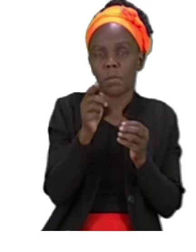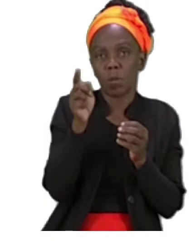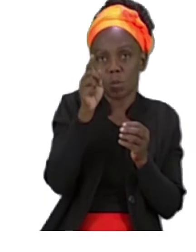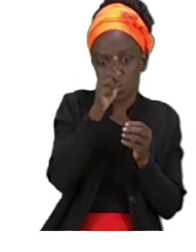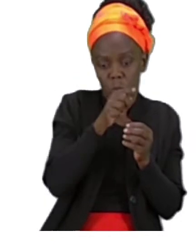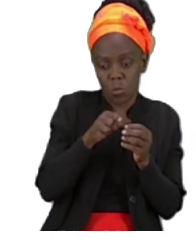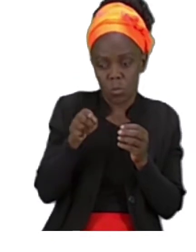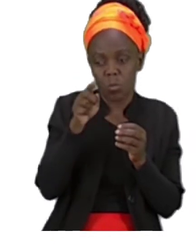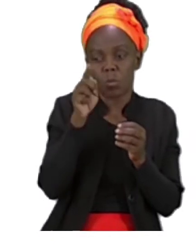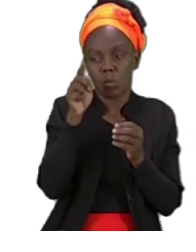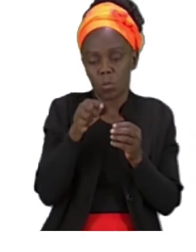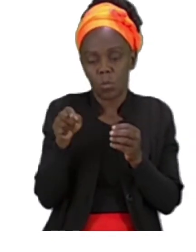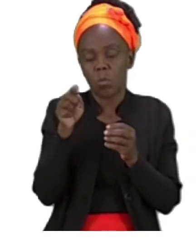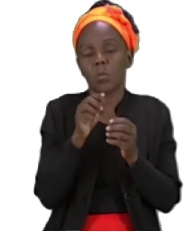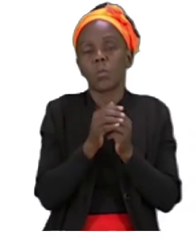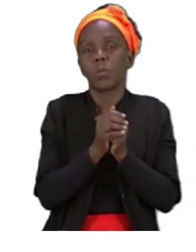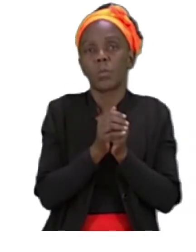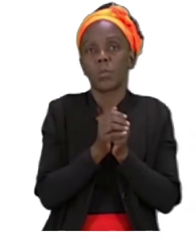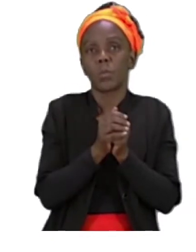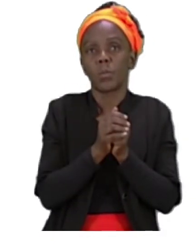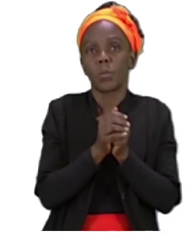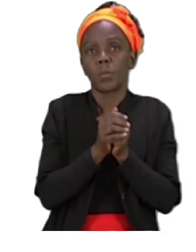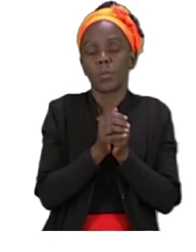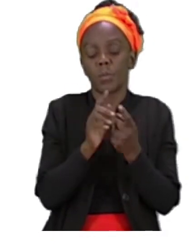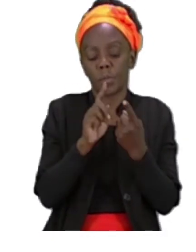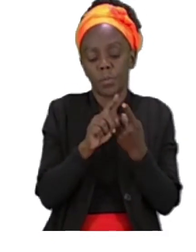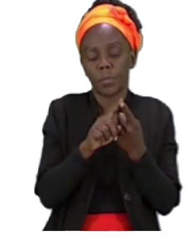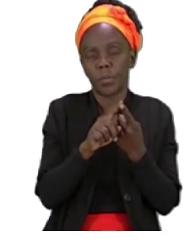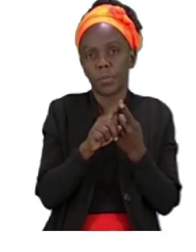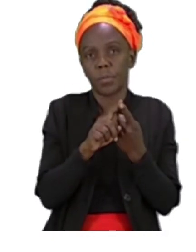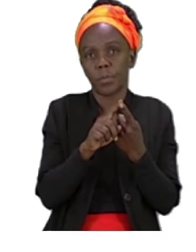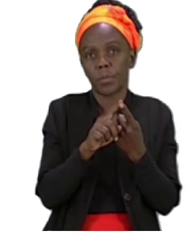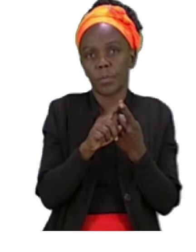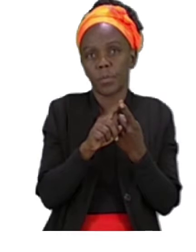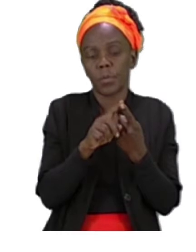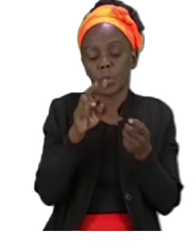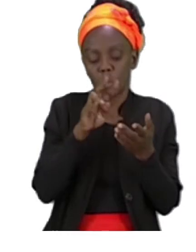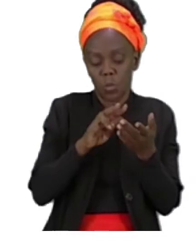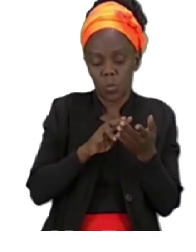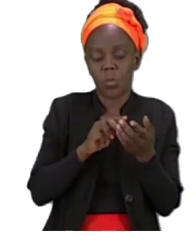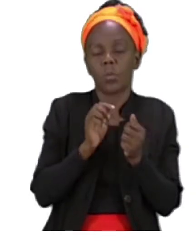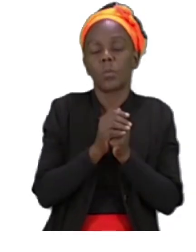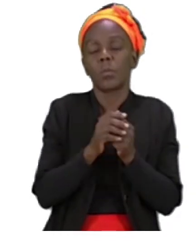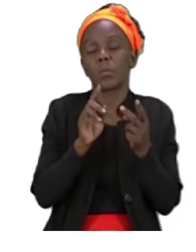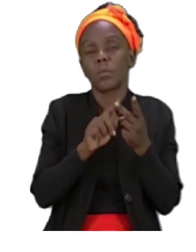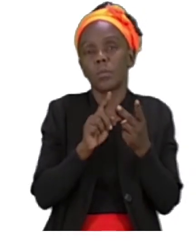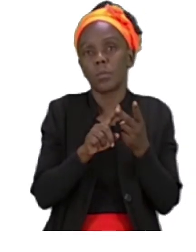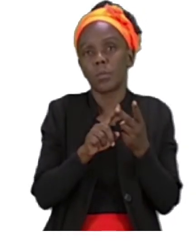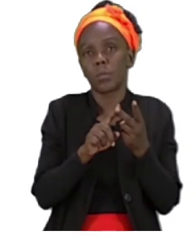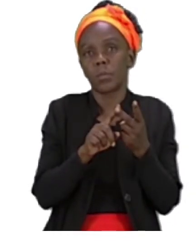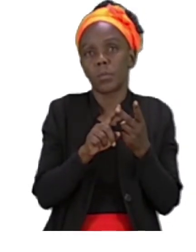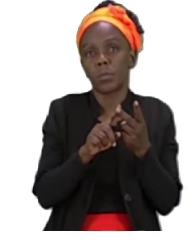we have done. We have read the sum correctly and carefully. Number 2 is we